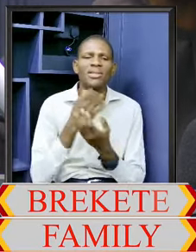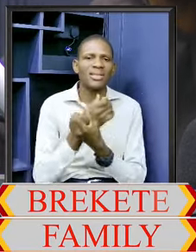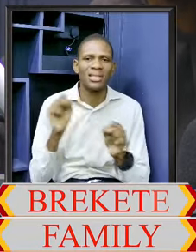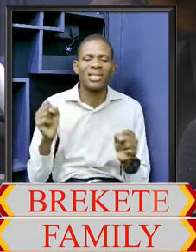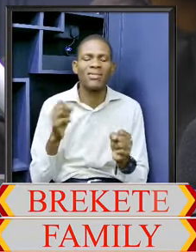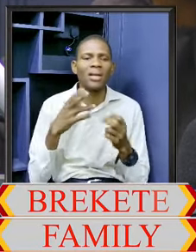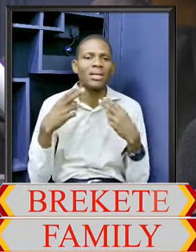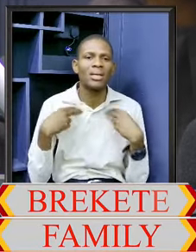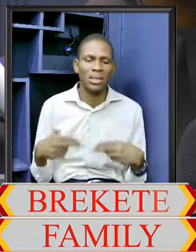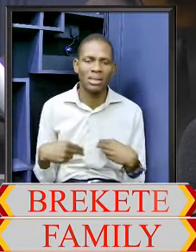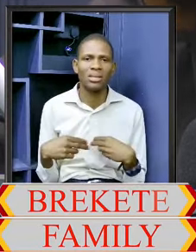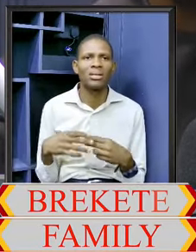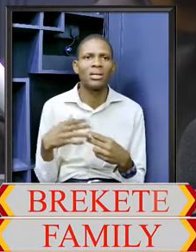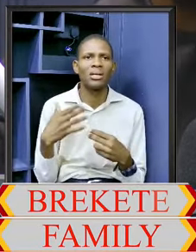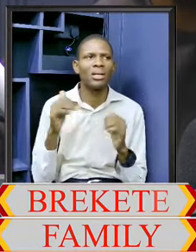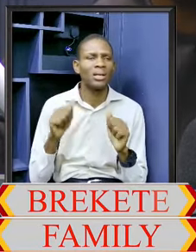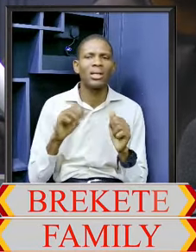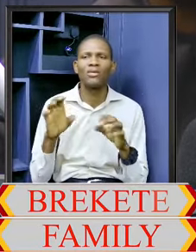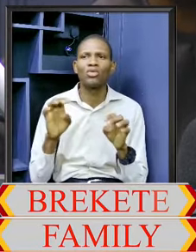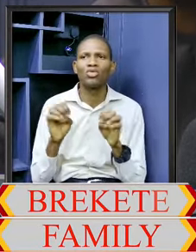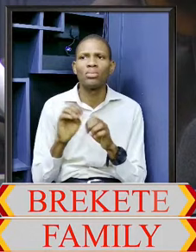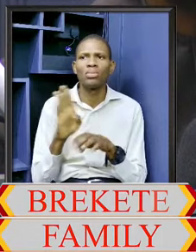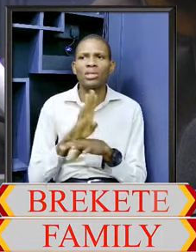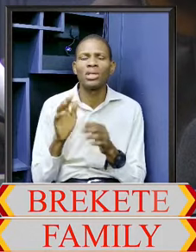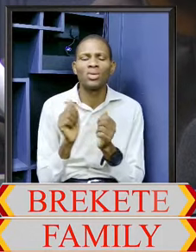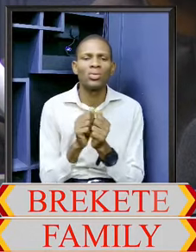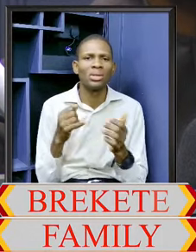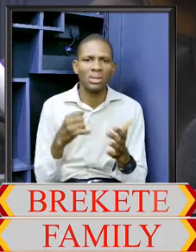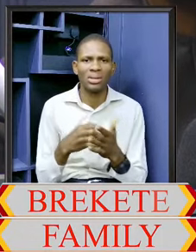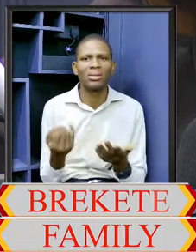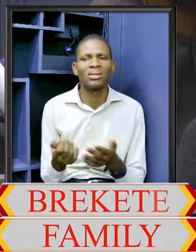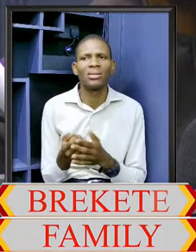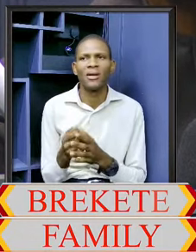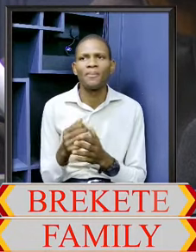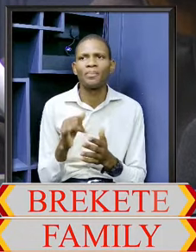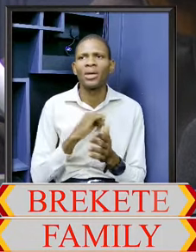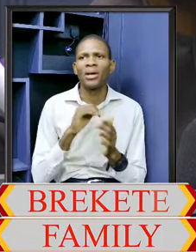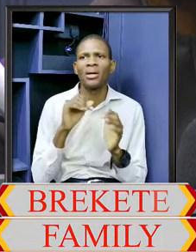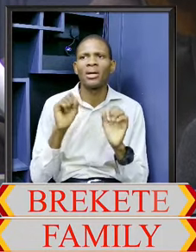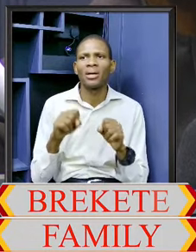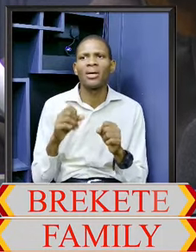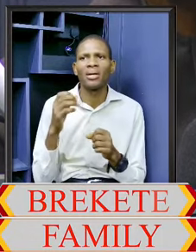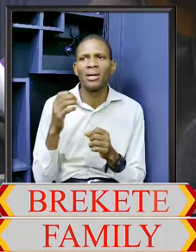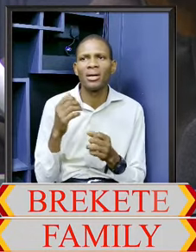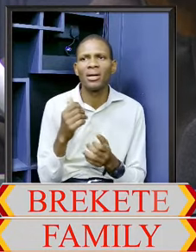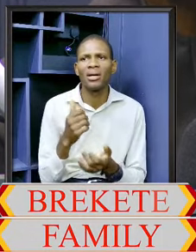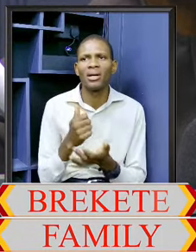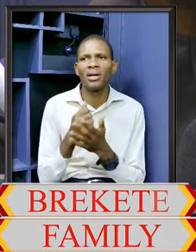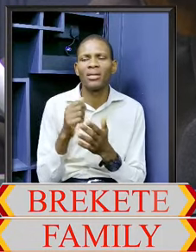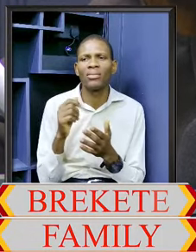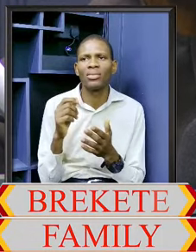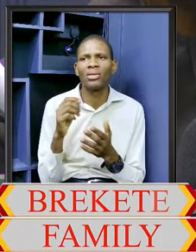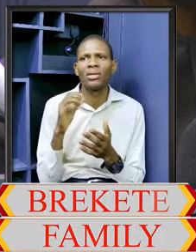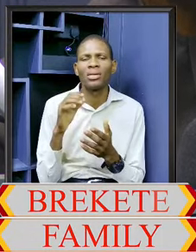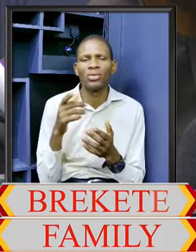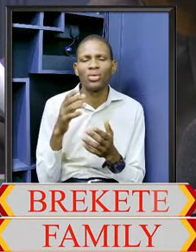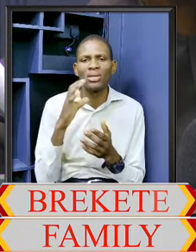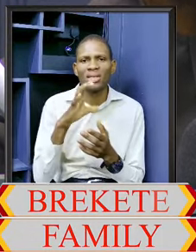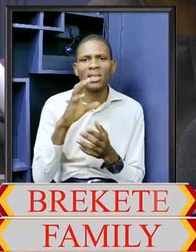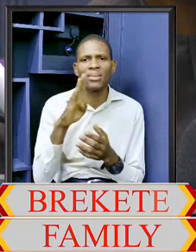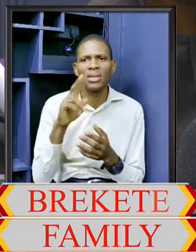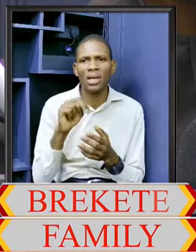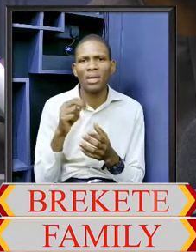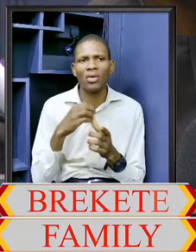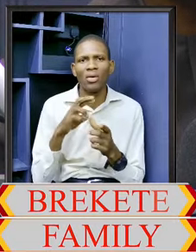an opportunity. Yes. They fit even do business with them. They, no why, be so. Why not? Uh-huh. I can hear government, you know, CBN some last month